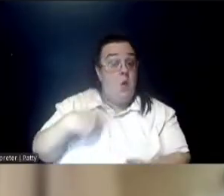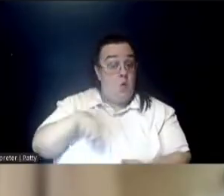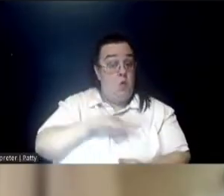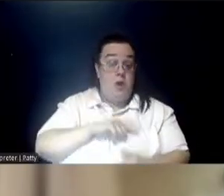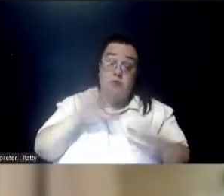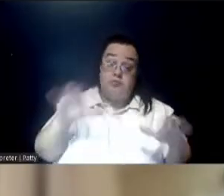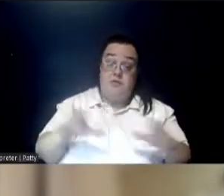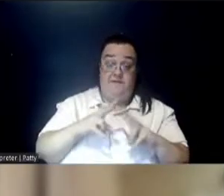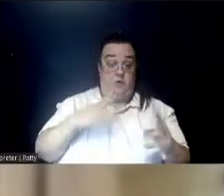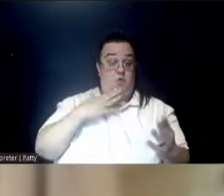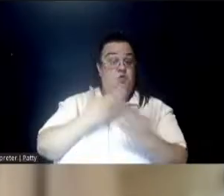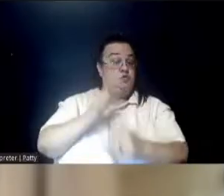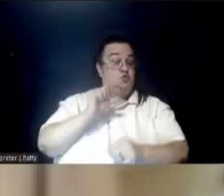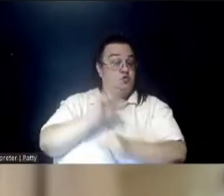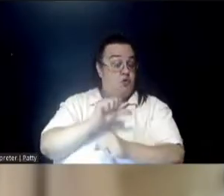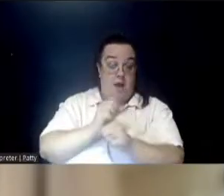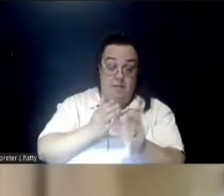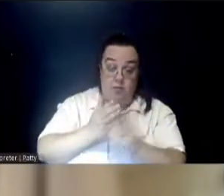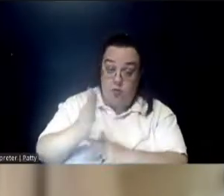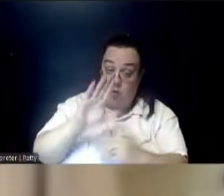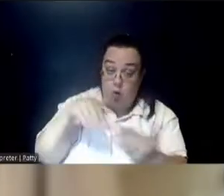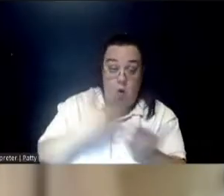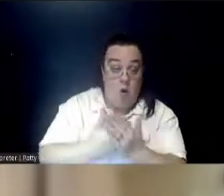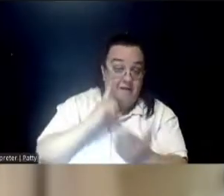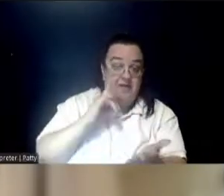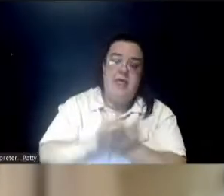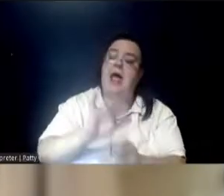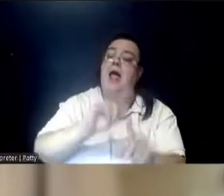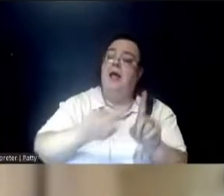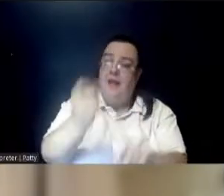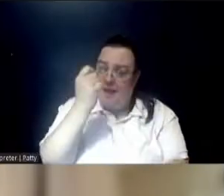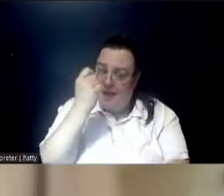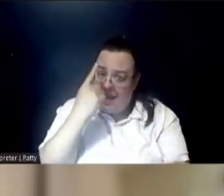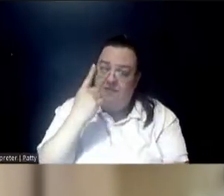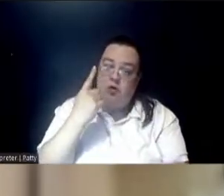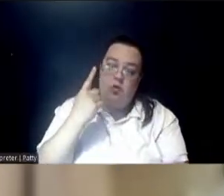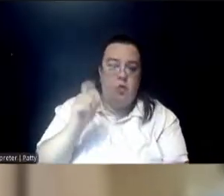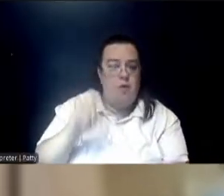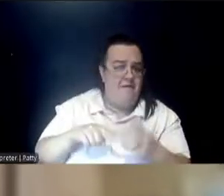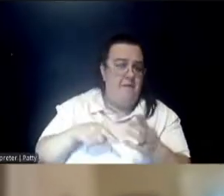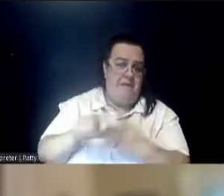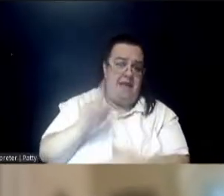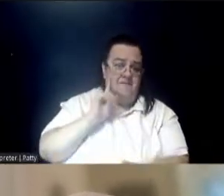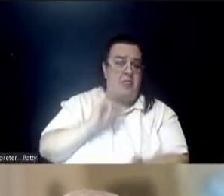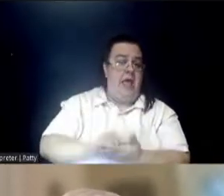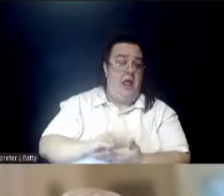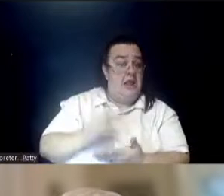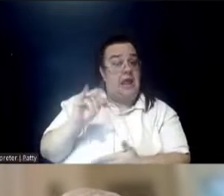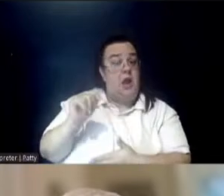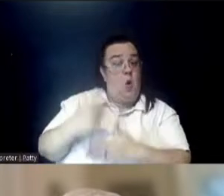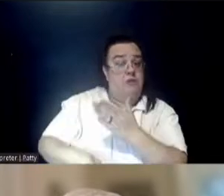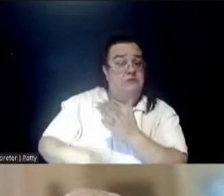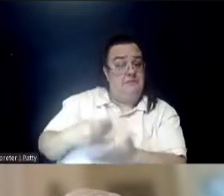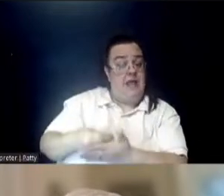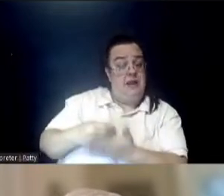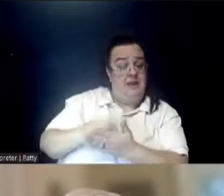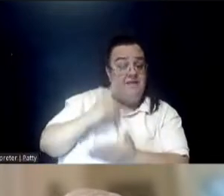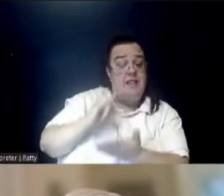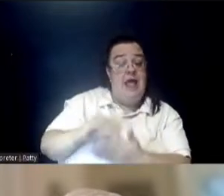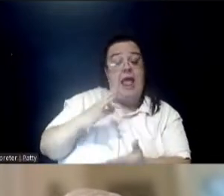of doing that across the board. However, it costs. It Yeah. does. It costs. And and carrying